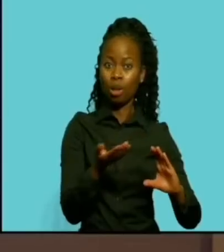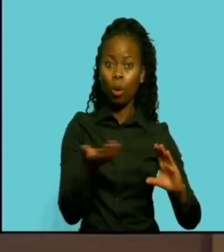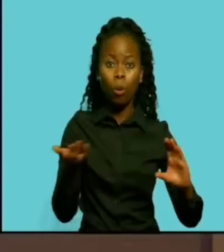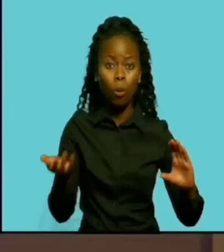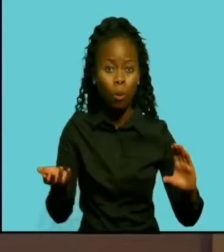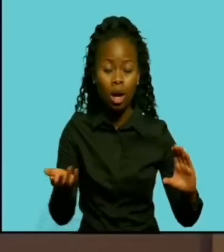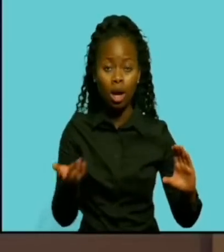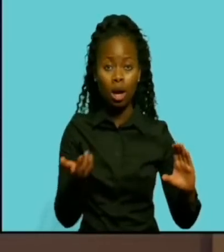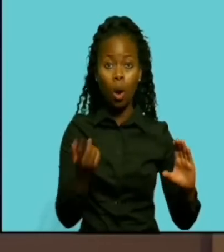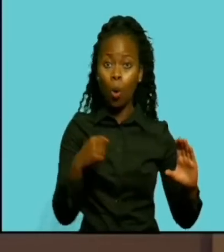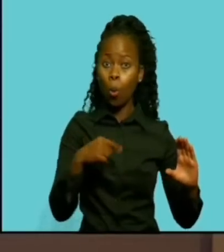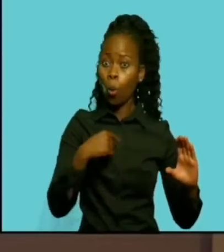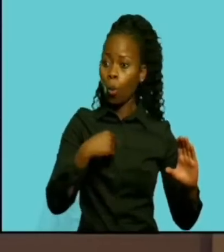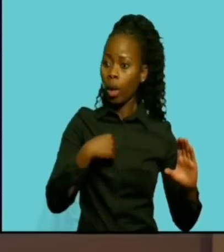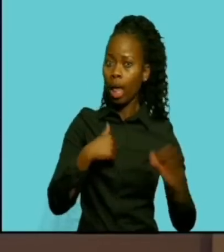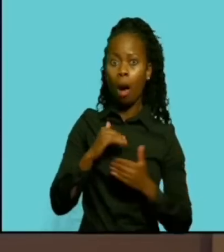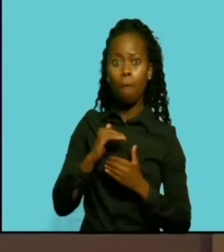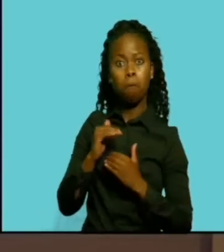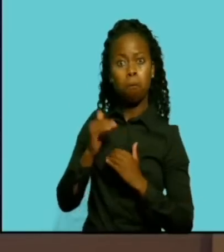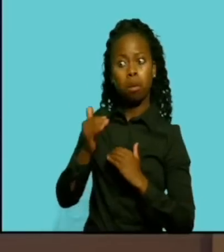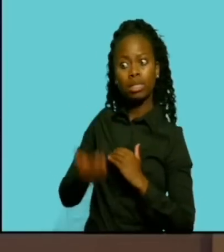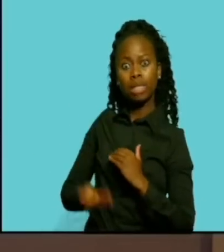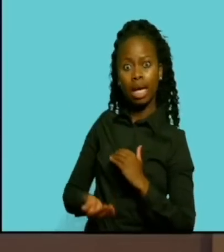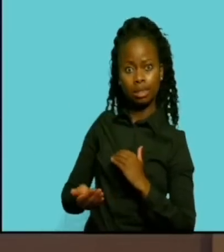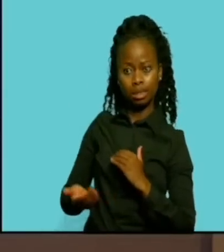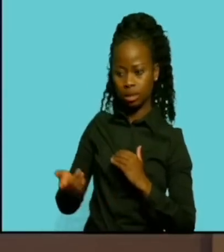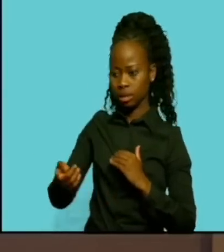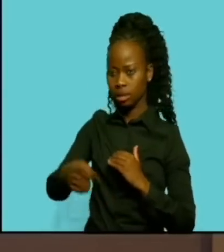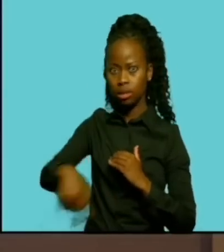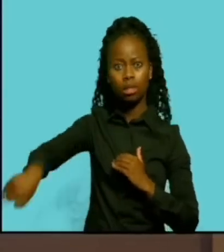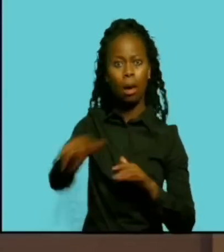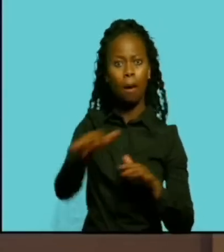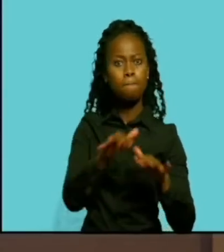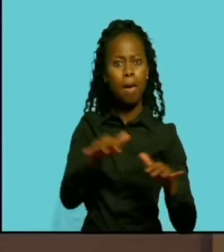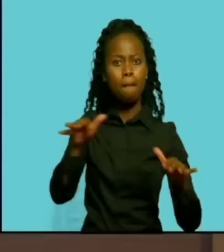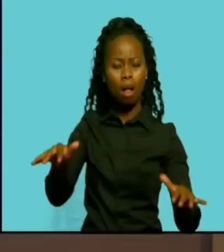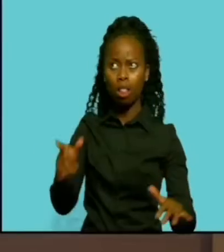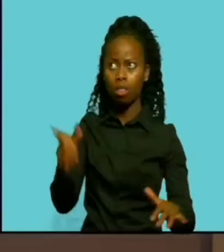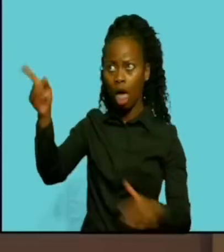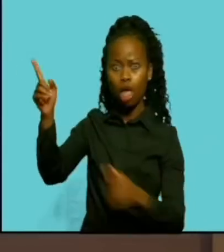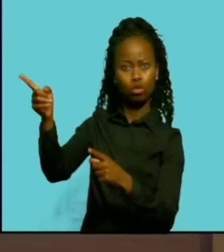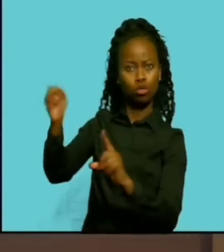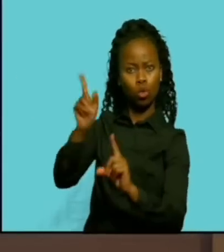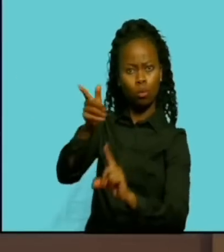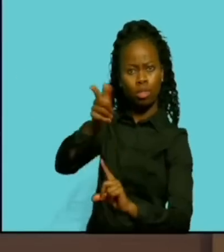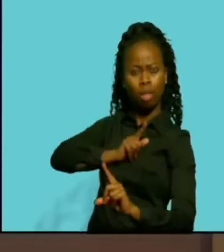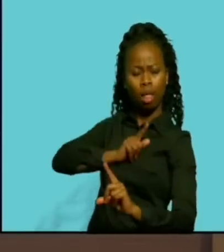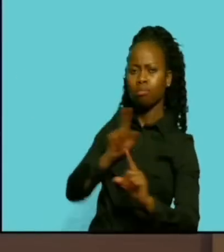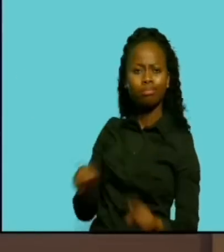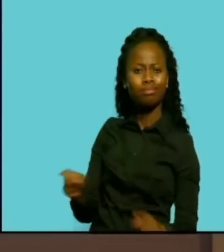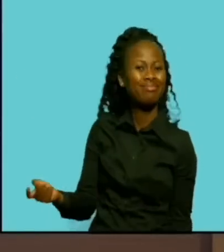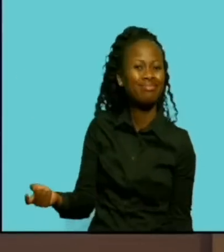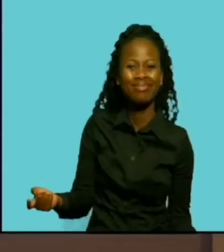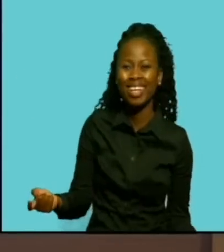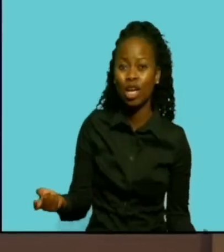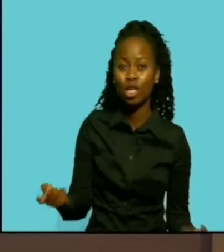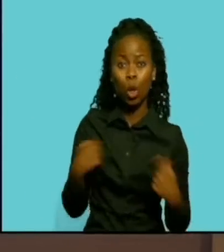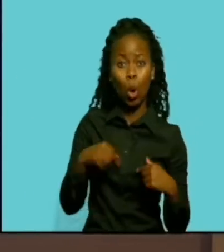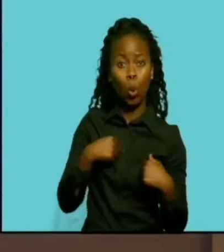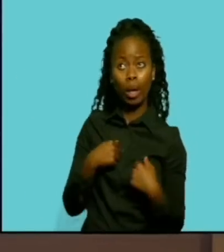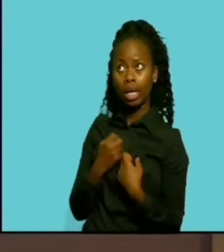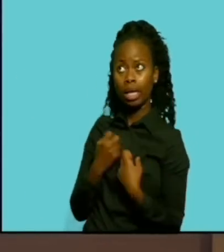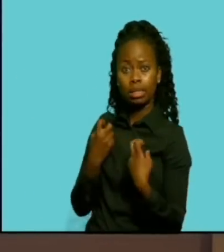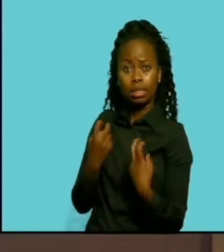of inflation. And as a central bank with a price stability mandate, we see it as